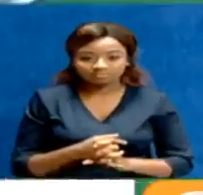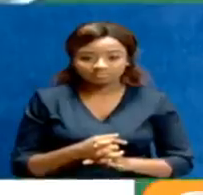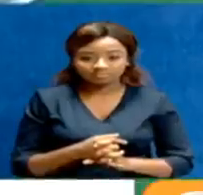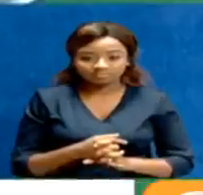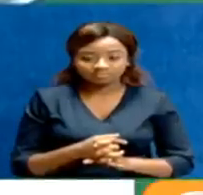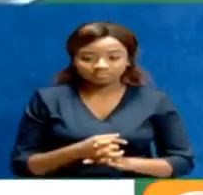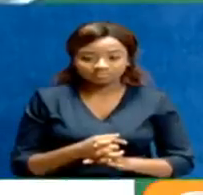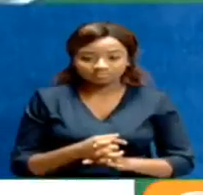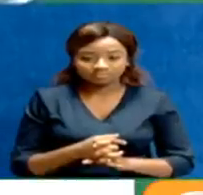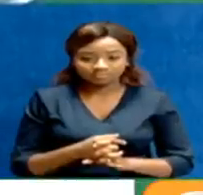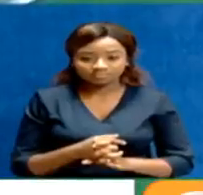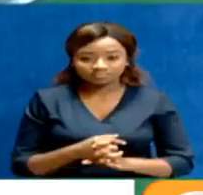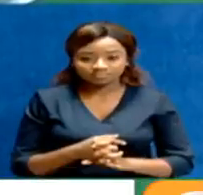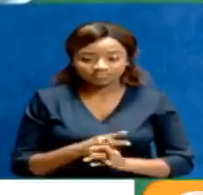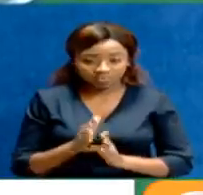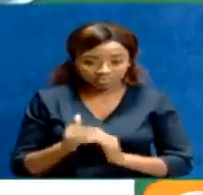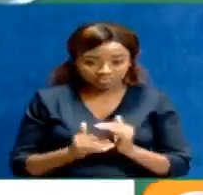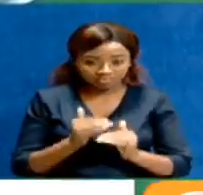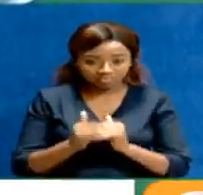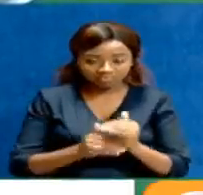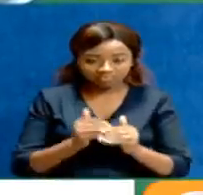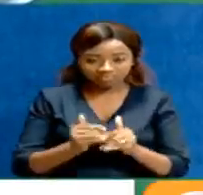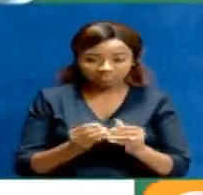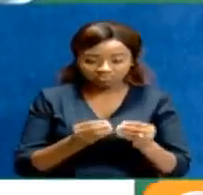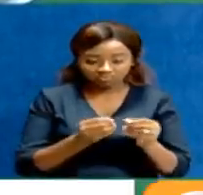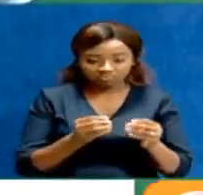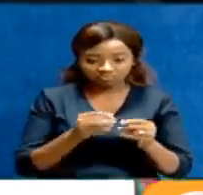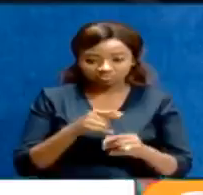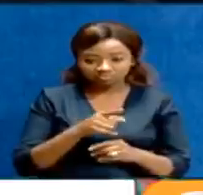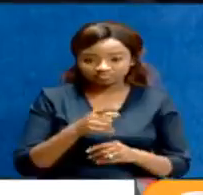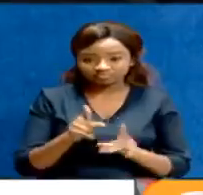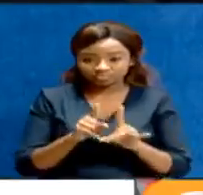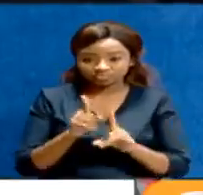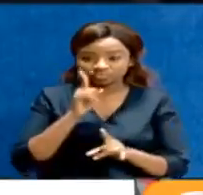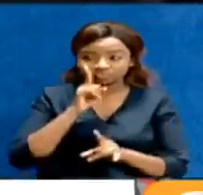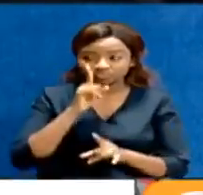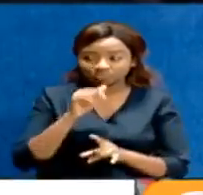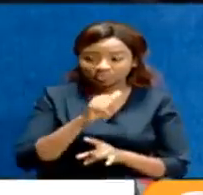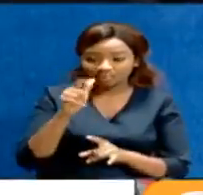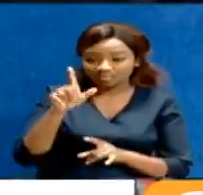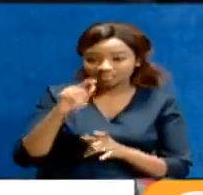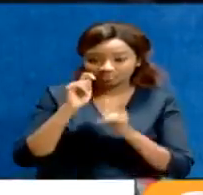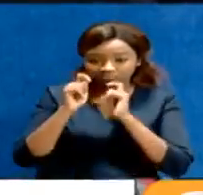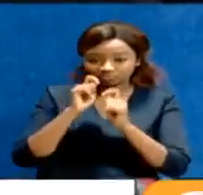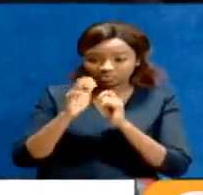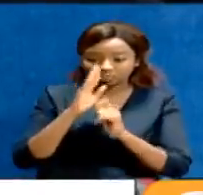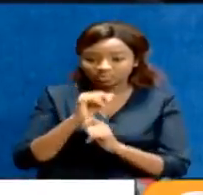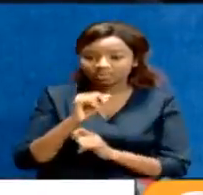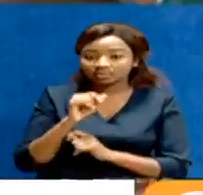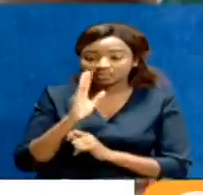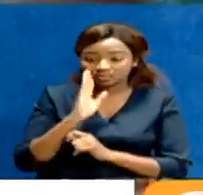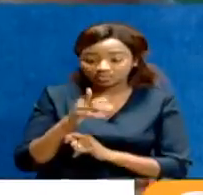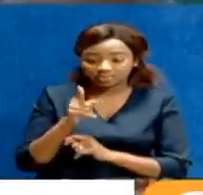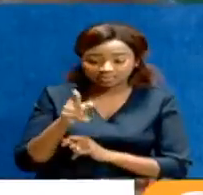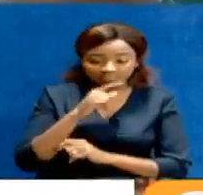of ombudsman. Tume hiyo hapo kesho itampiga msasa wakili Fred Ngatia, ambaye ni mmoja wa wale walio na tajriba ya miaka ya